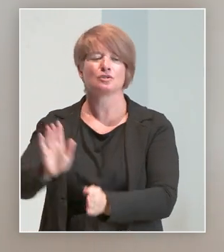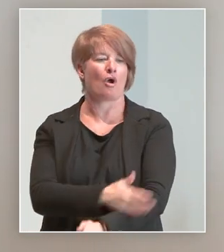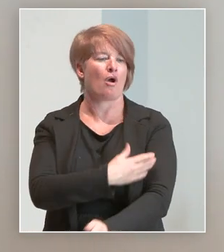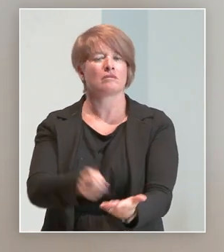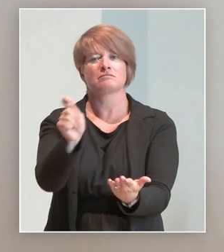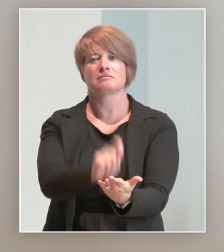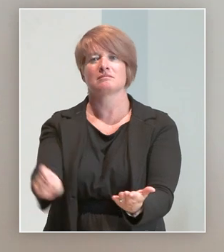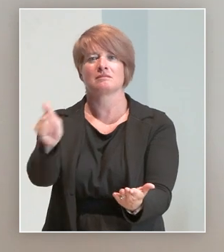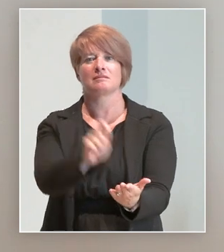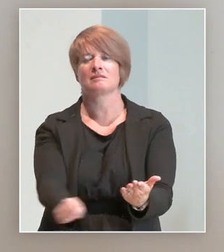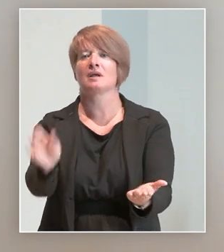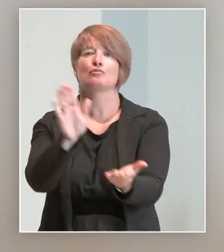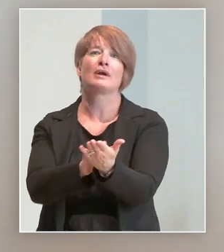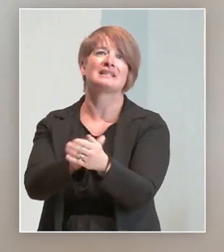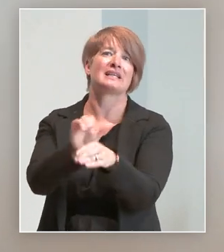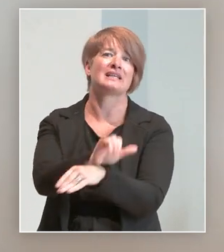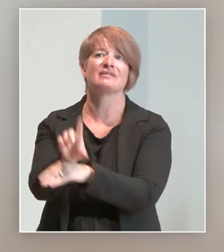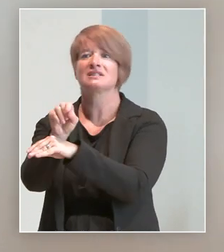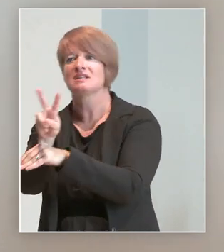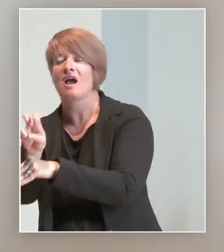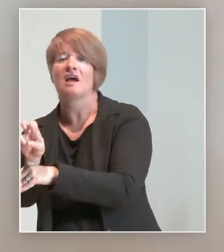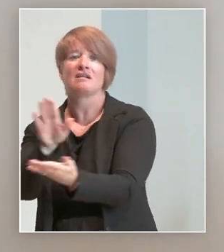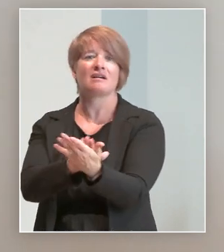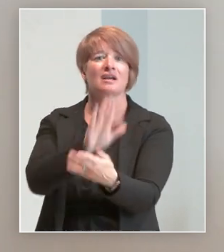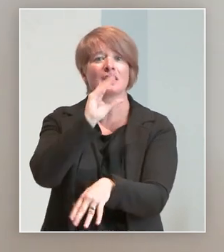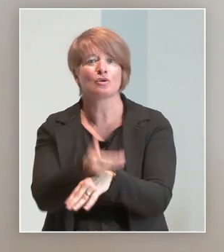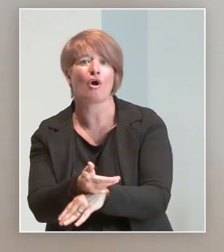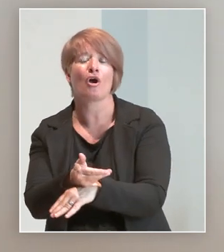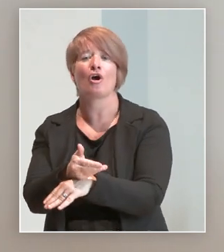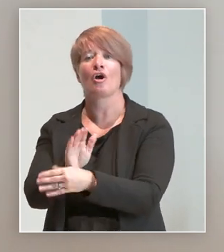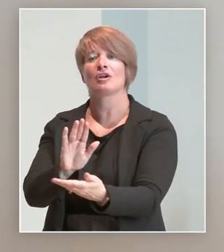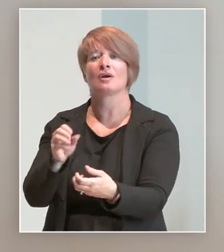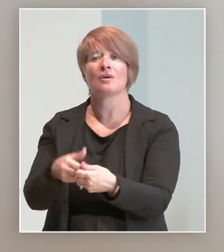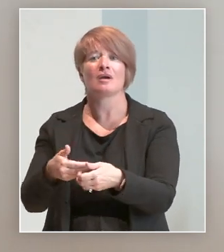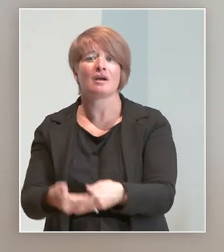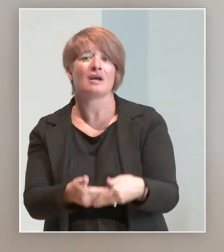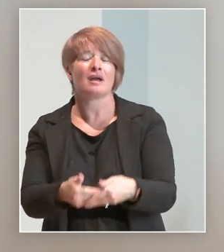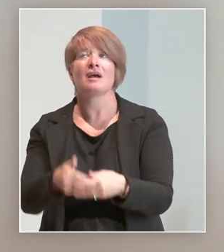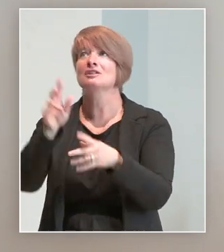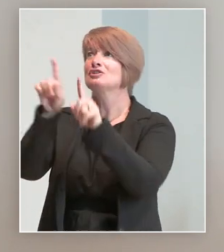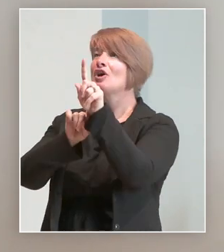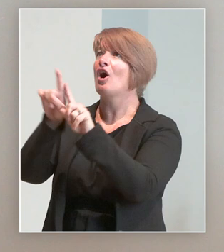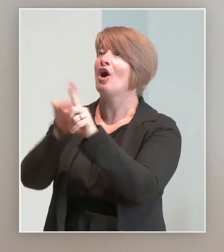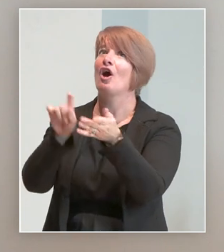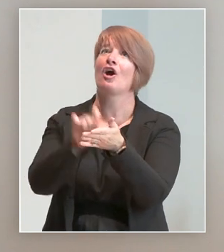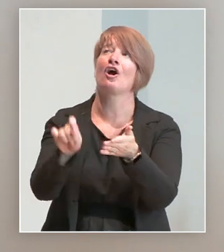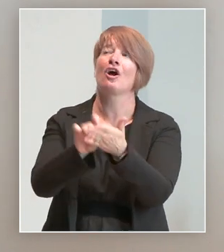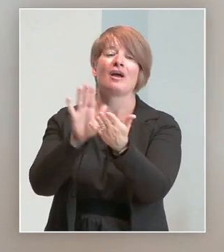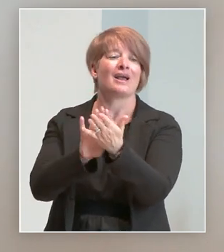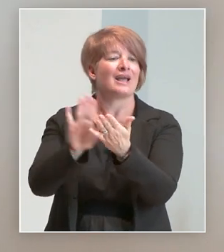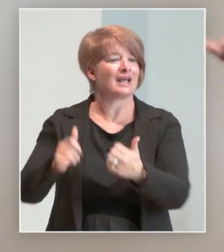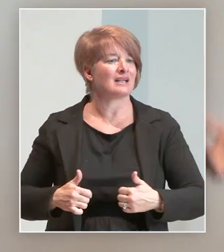song, praising the evening dove, his daughter and her cradle, and all the stars in the sky. He lived